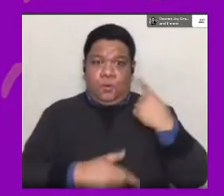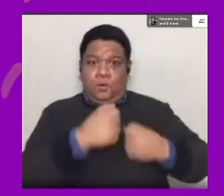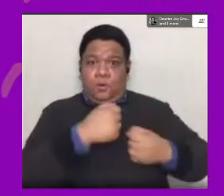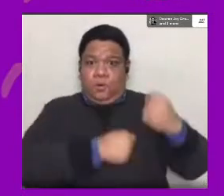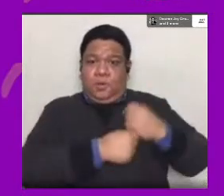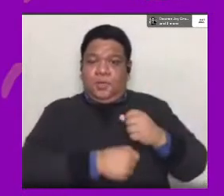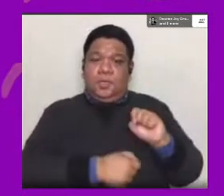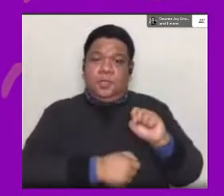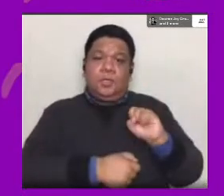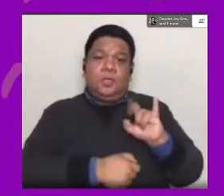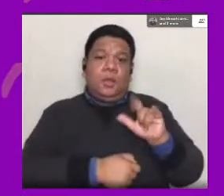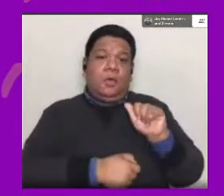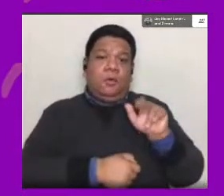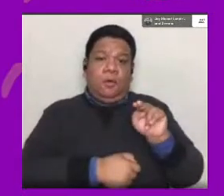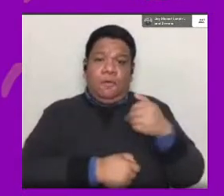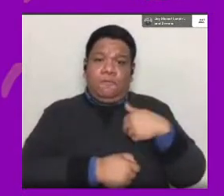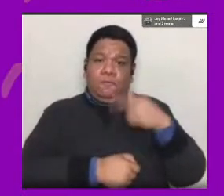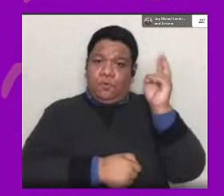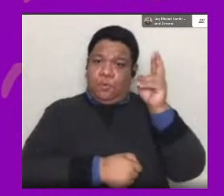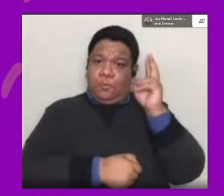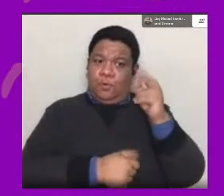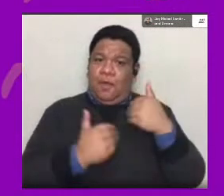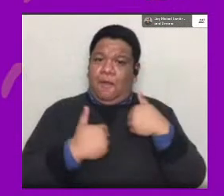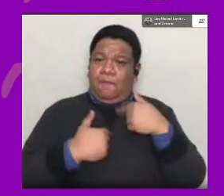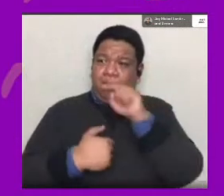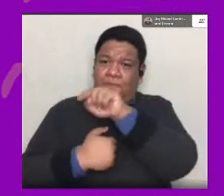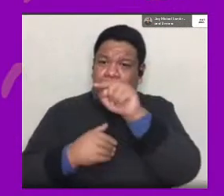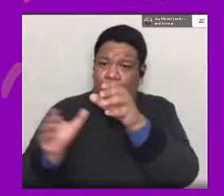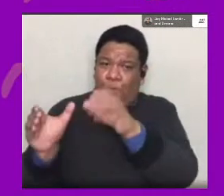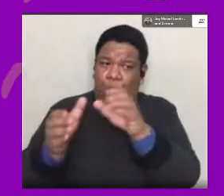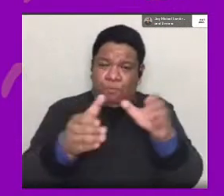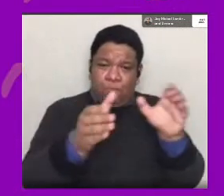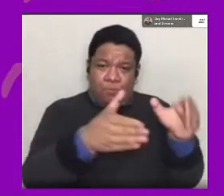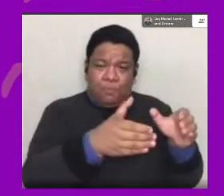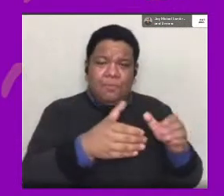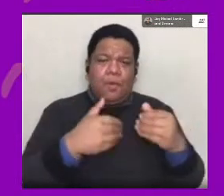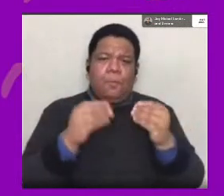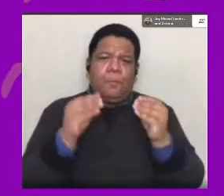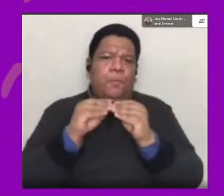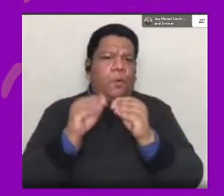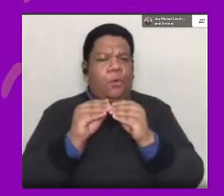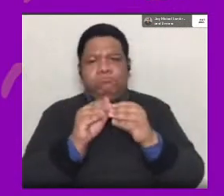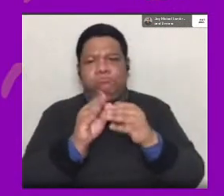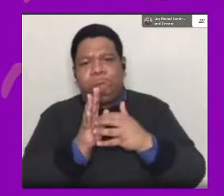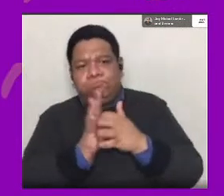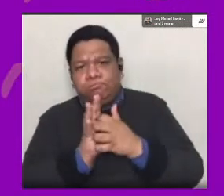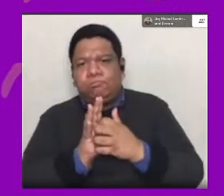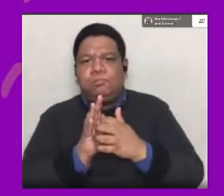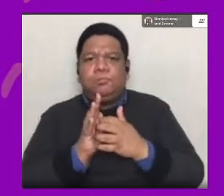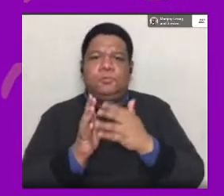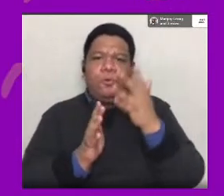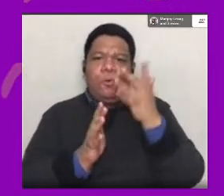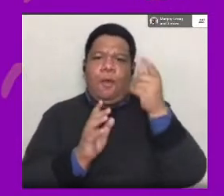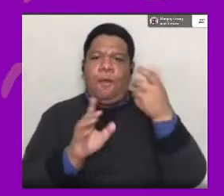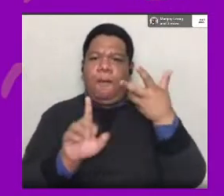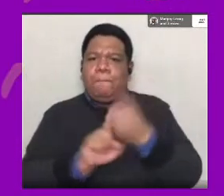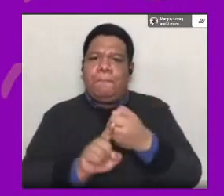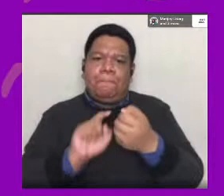Silayan reported that vulnerable groups have been rendered more vulnerable by the crisis.